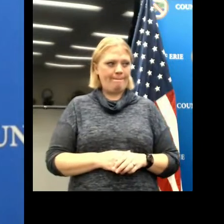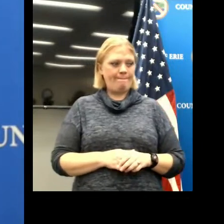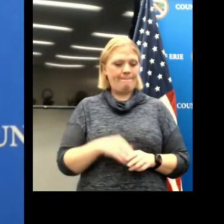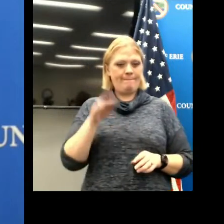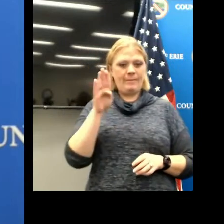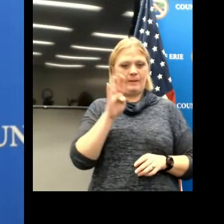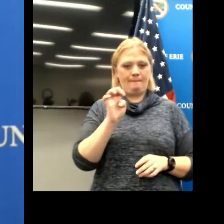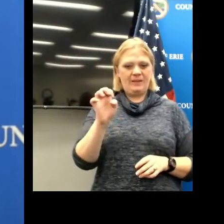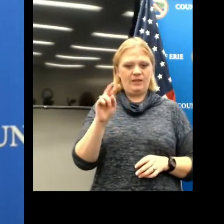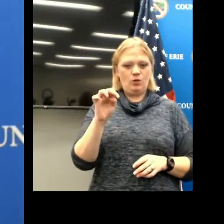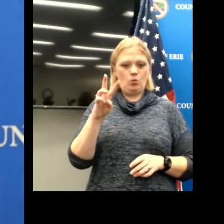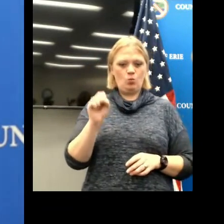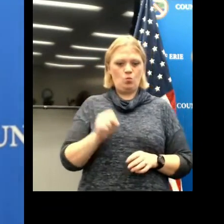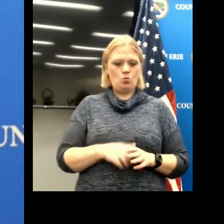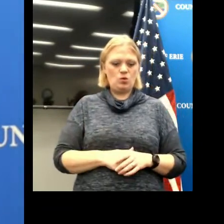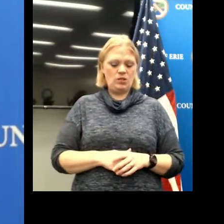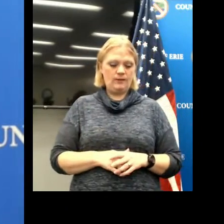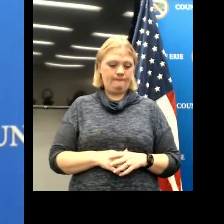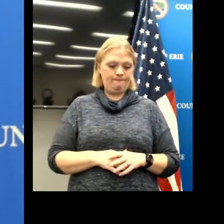B News, anyone on from B?